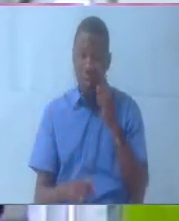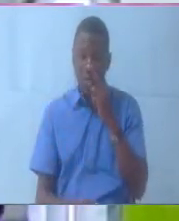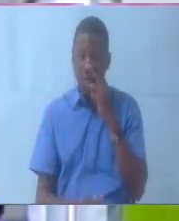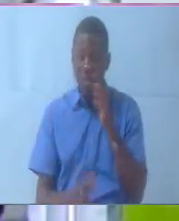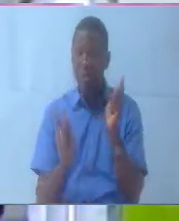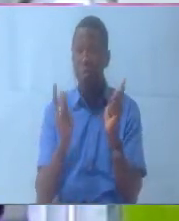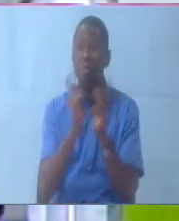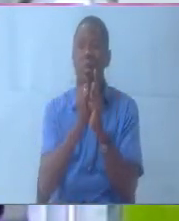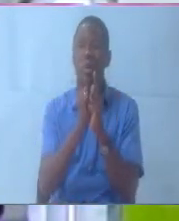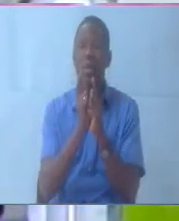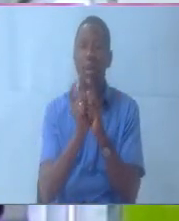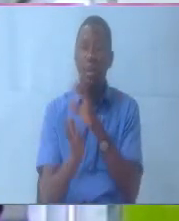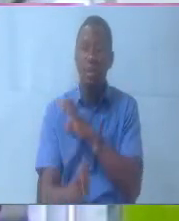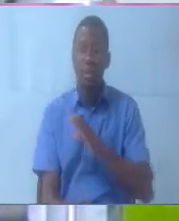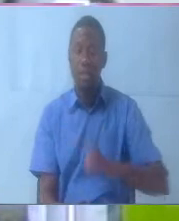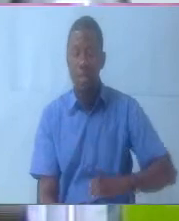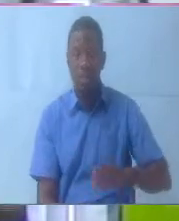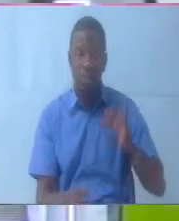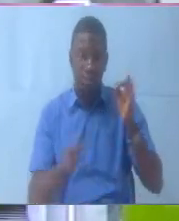To explain what happened?